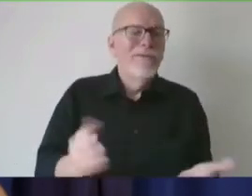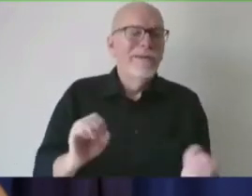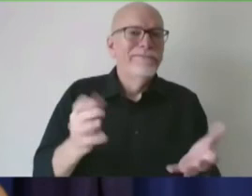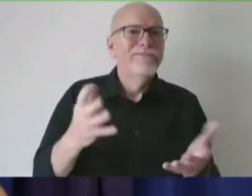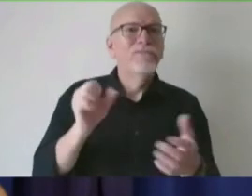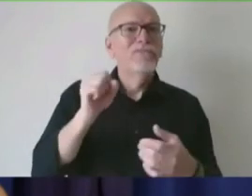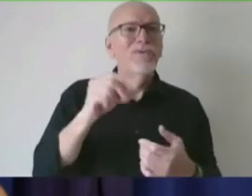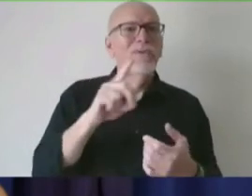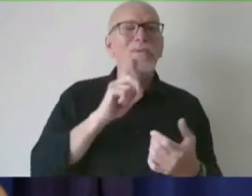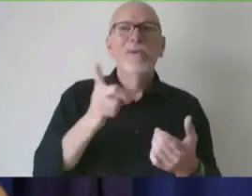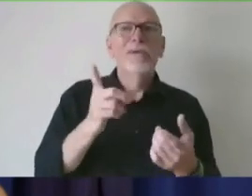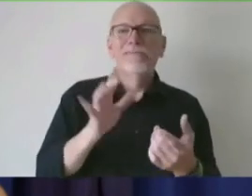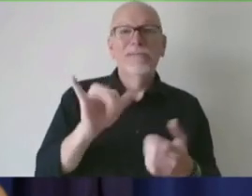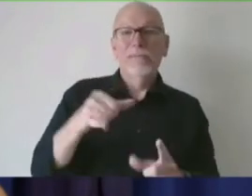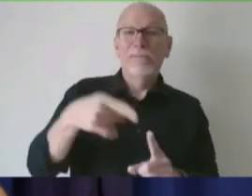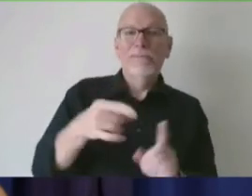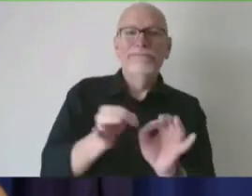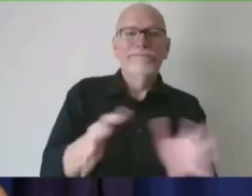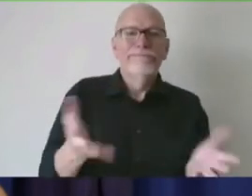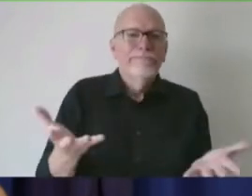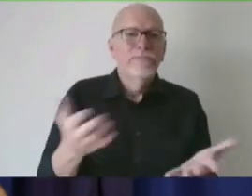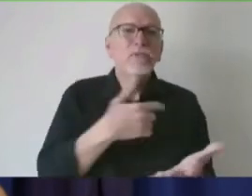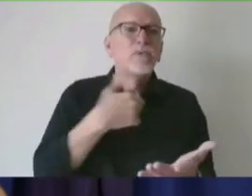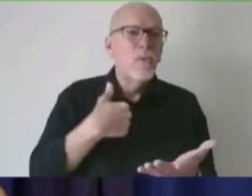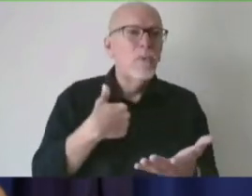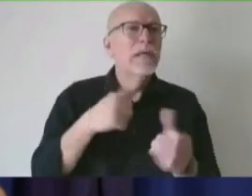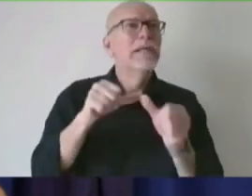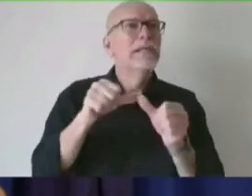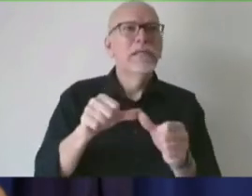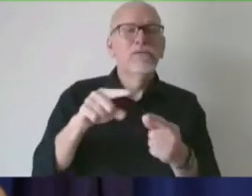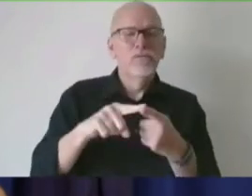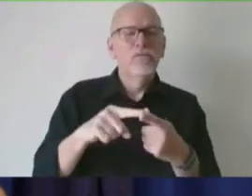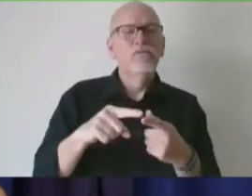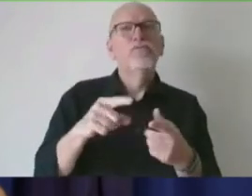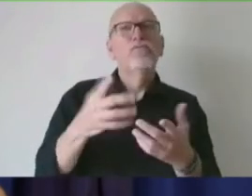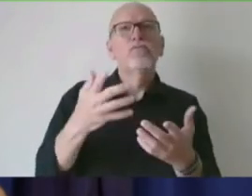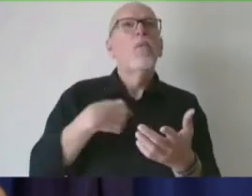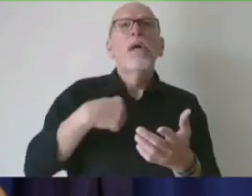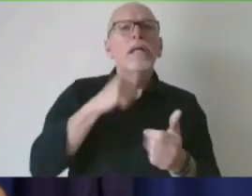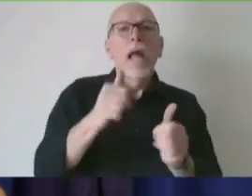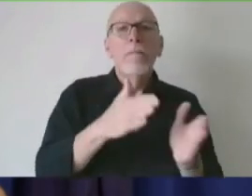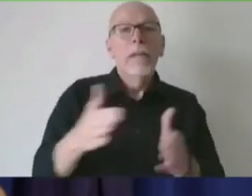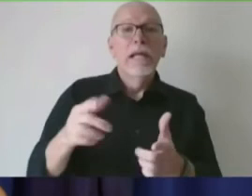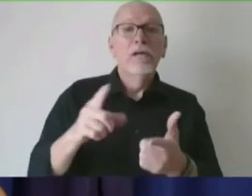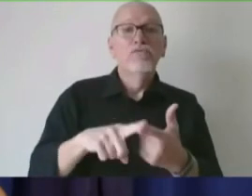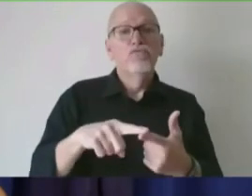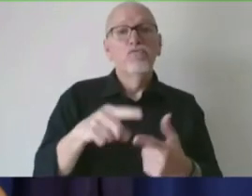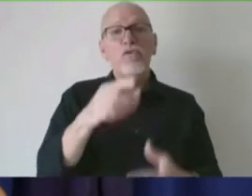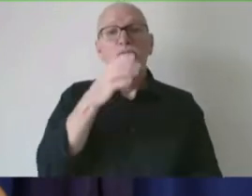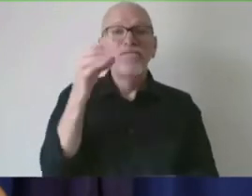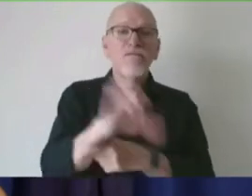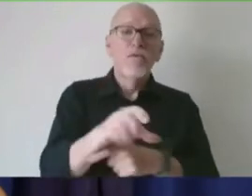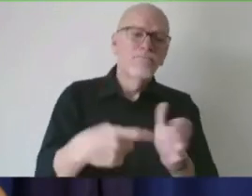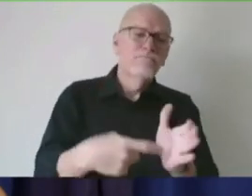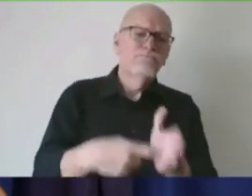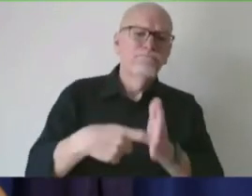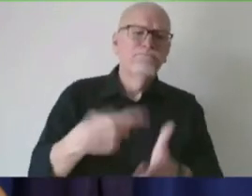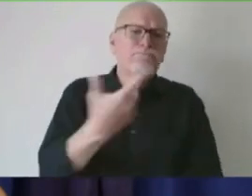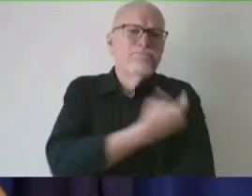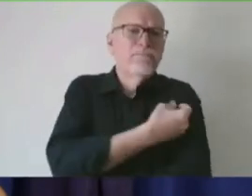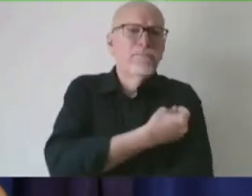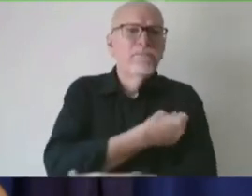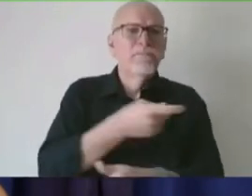of a moot point. And we have continued to take the stance that we are not planning on mandating a vaccine now under the